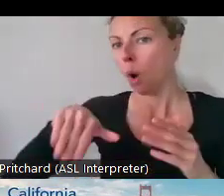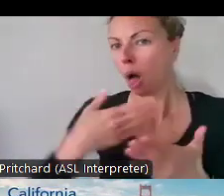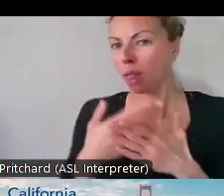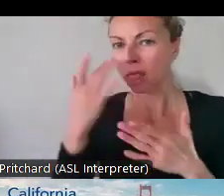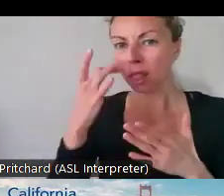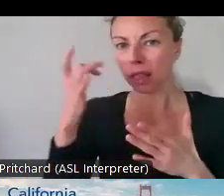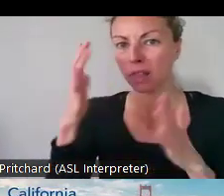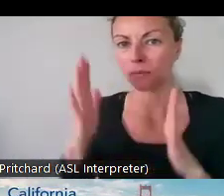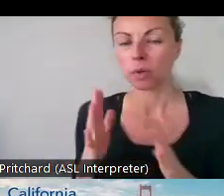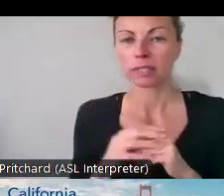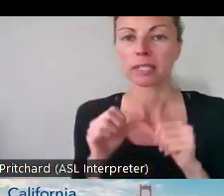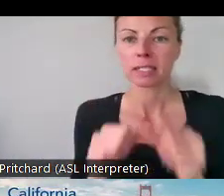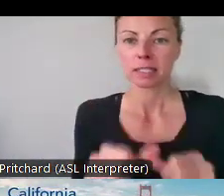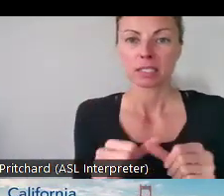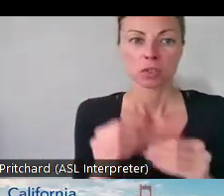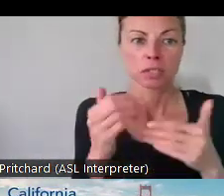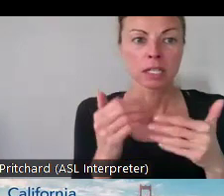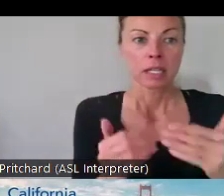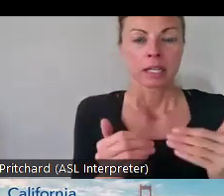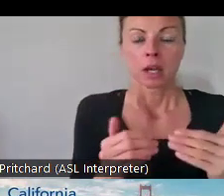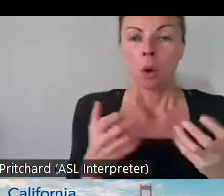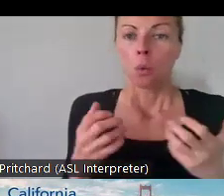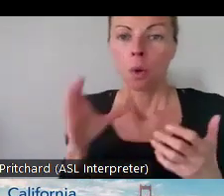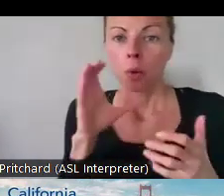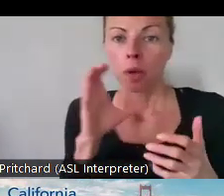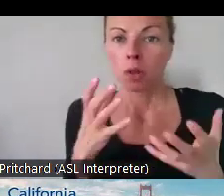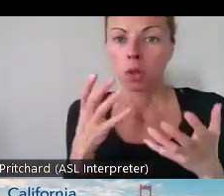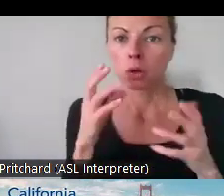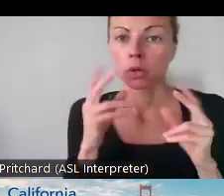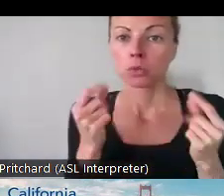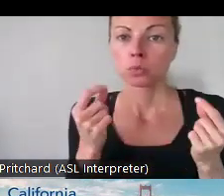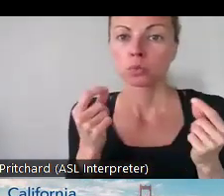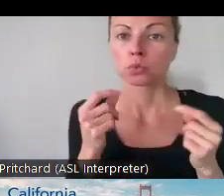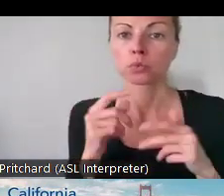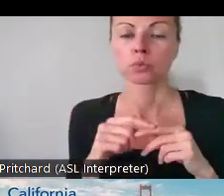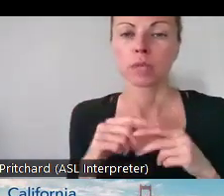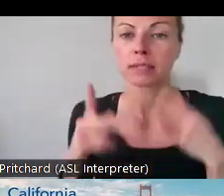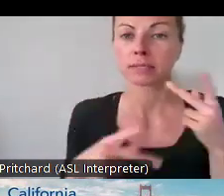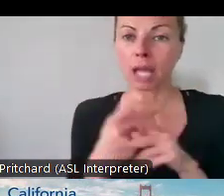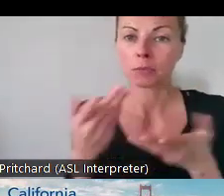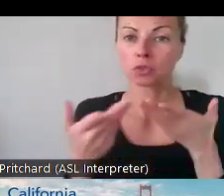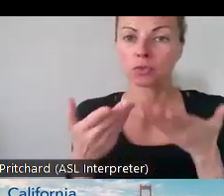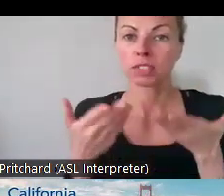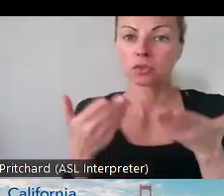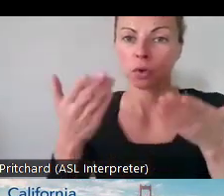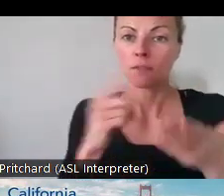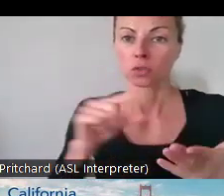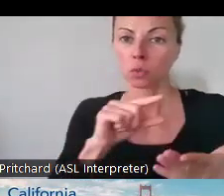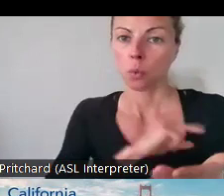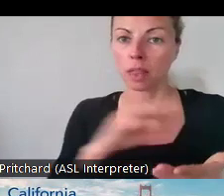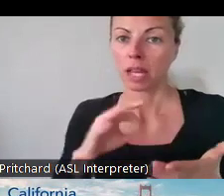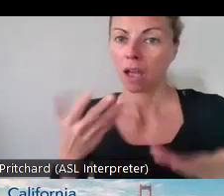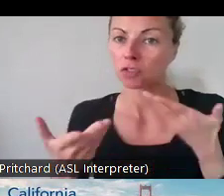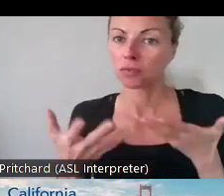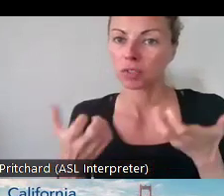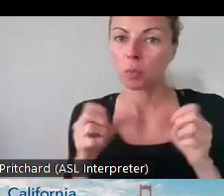Consistency. So what we're seeking to do is to ensure that both the types of services that are offered and the quality of services are